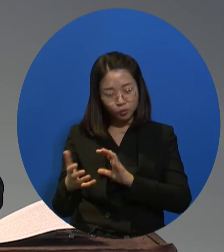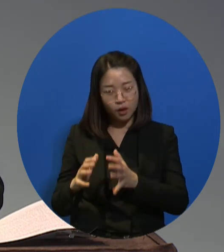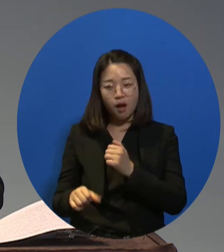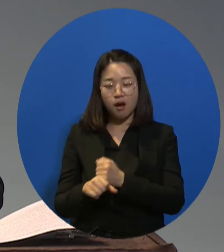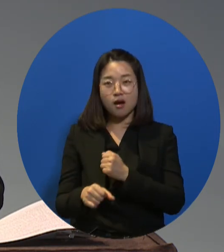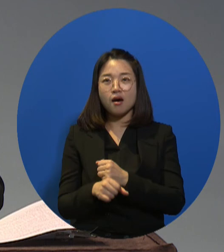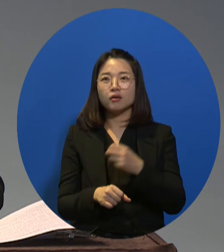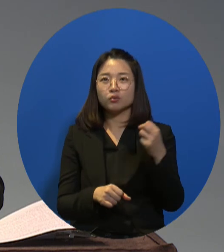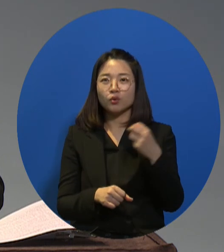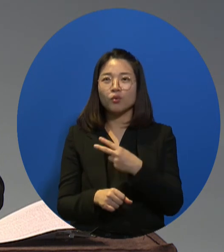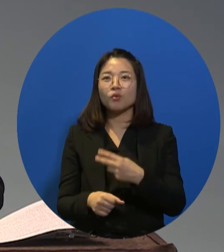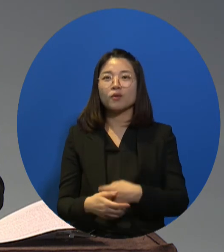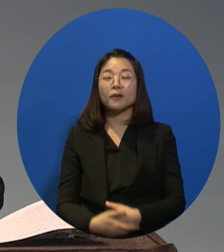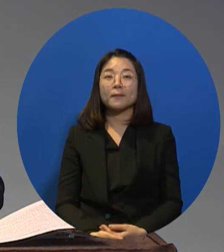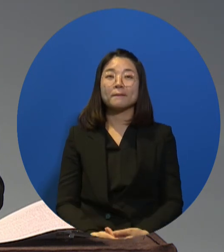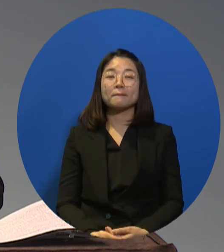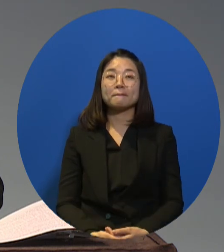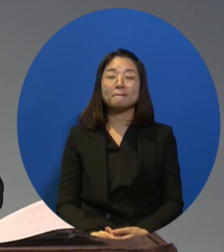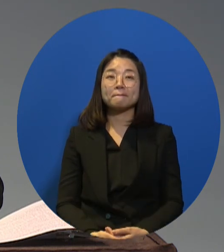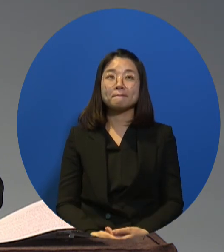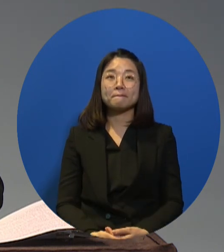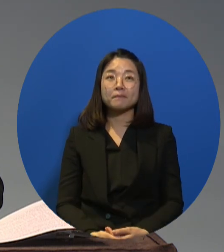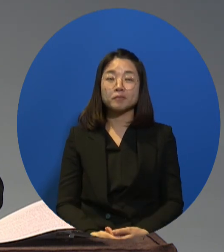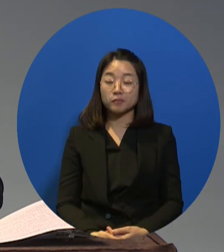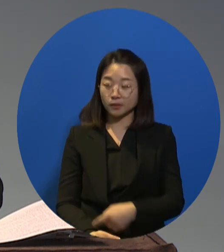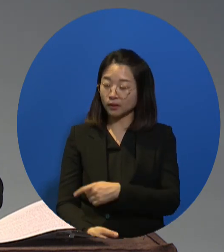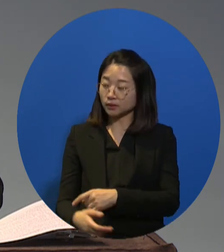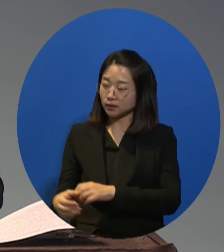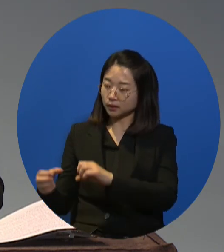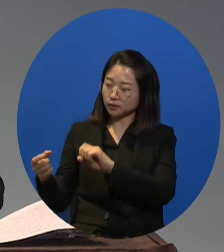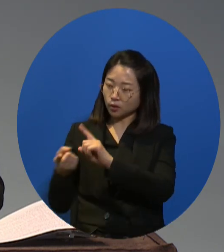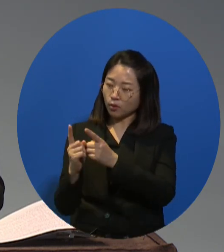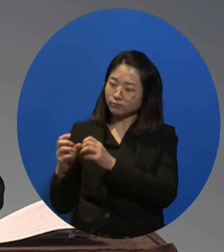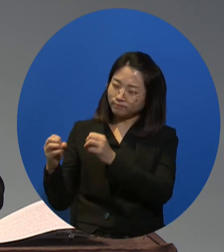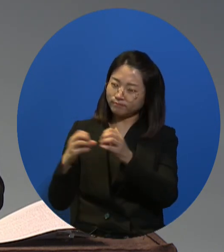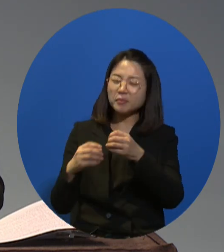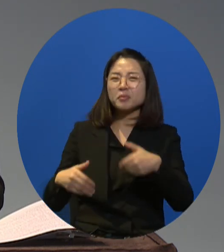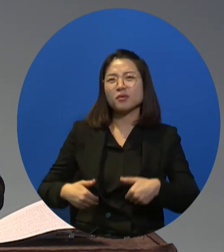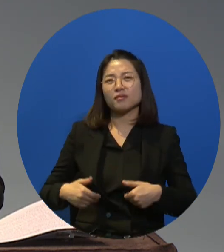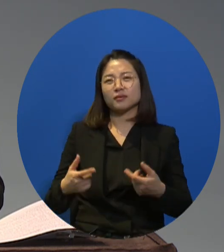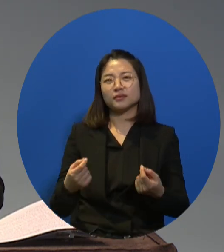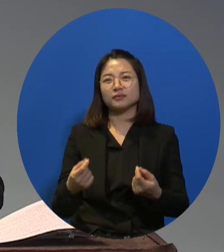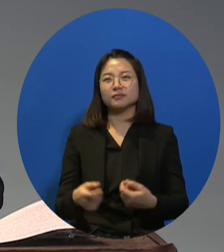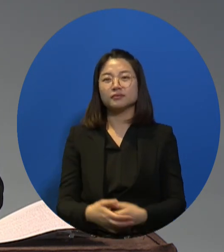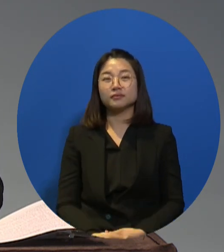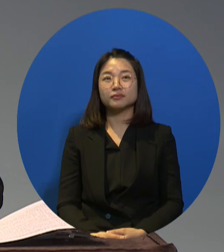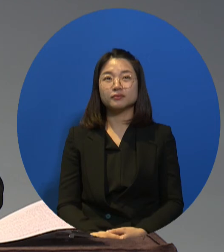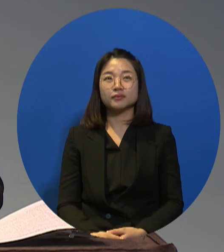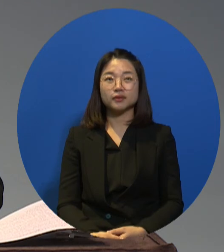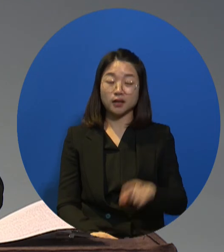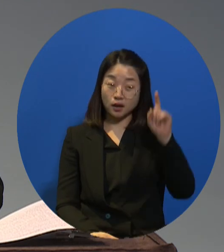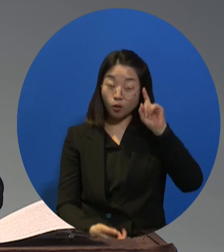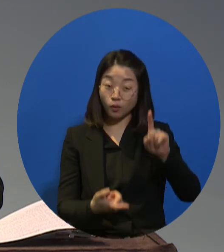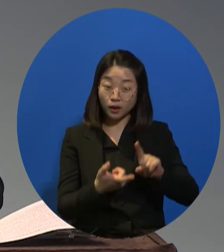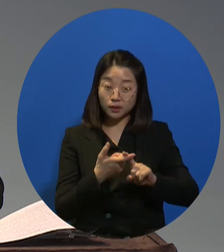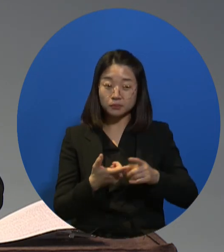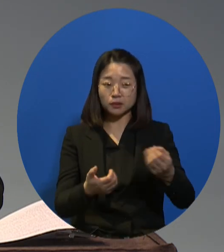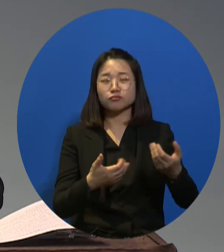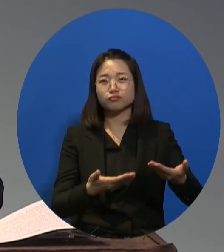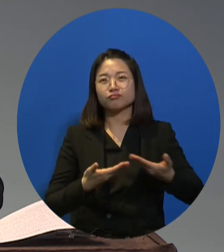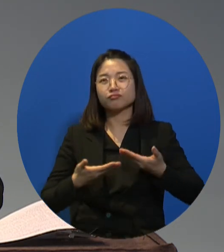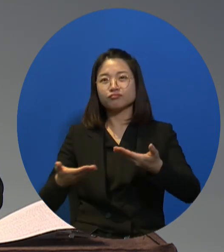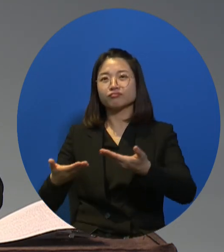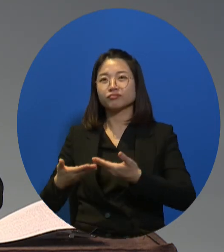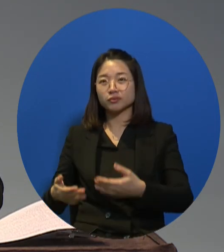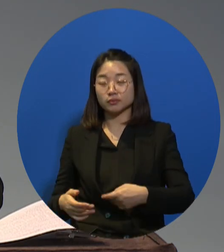kinds of options that we should think about in terms of the role that we will play after the ratification of the